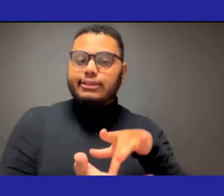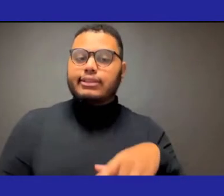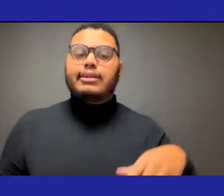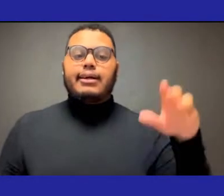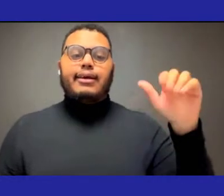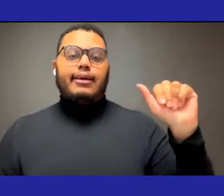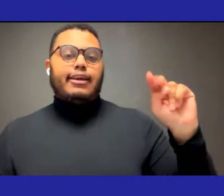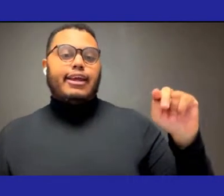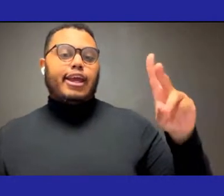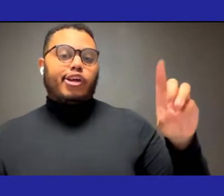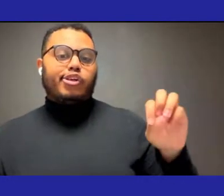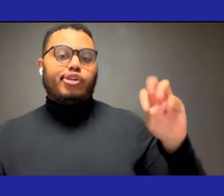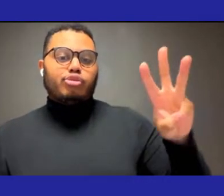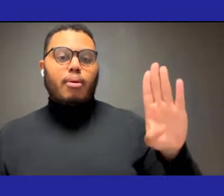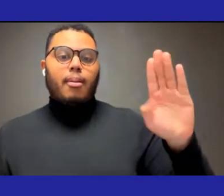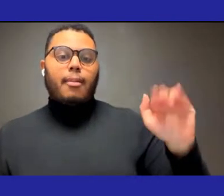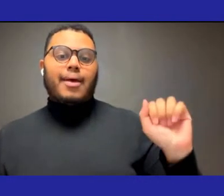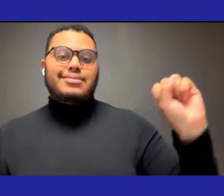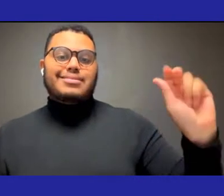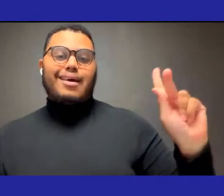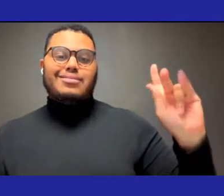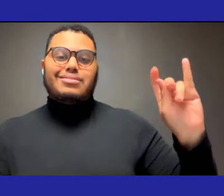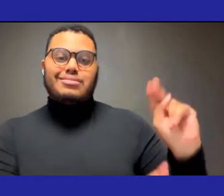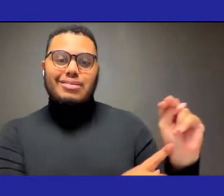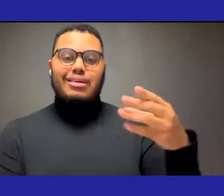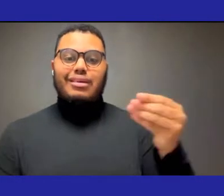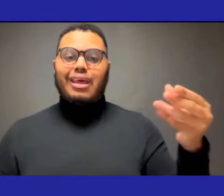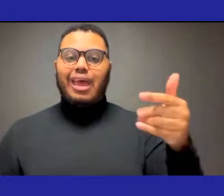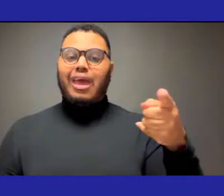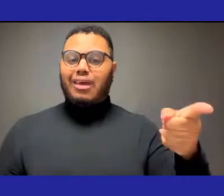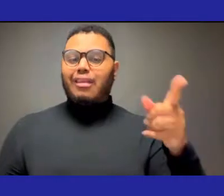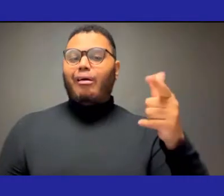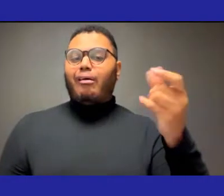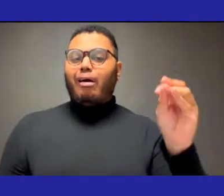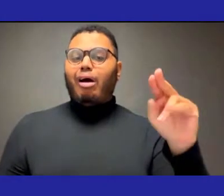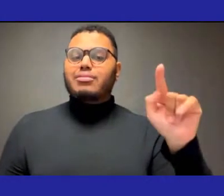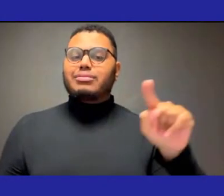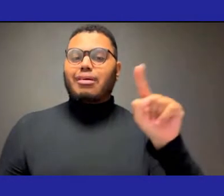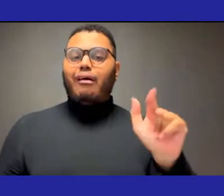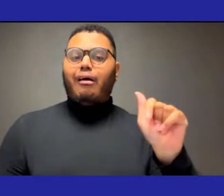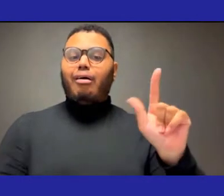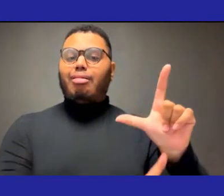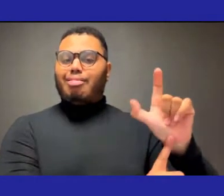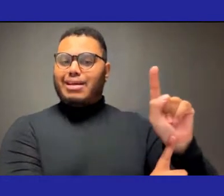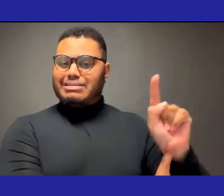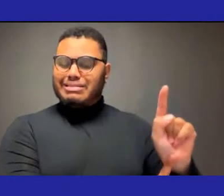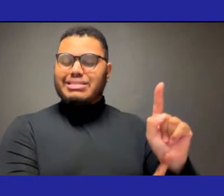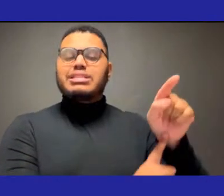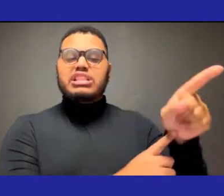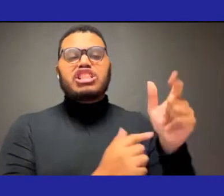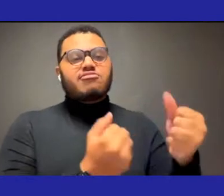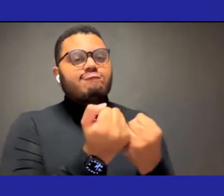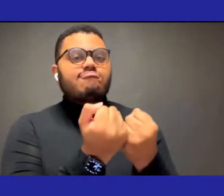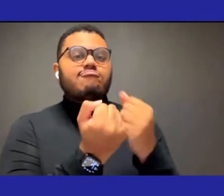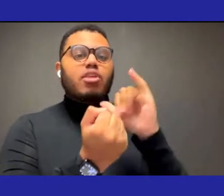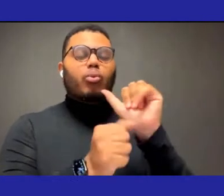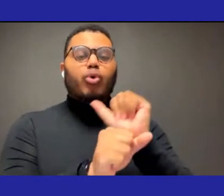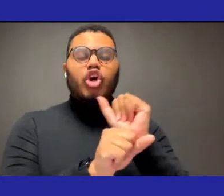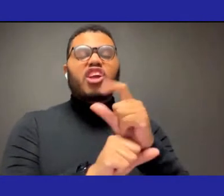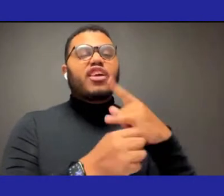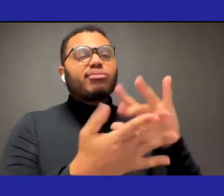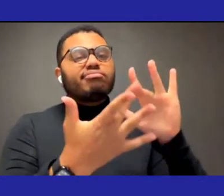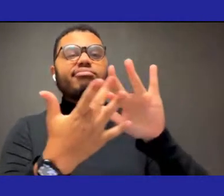Arsenio Gonzalez run that. We've supplied 4 staff to that work. They do outreach calls before the primary care